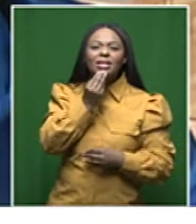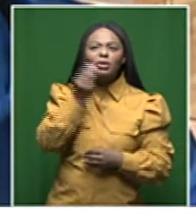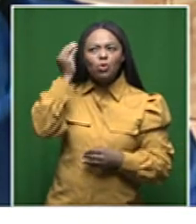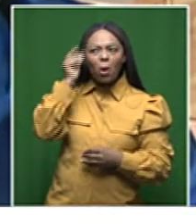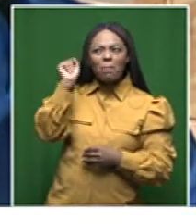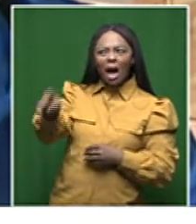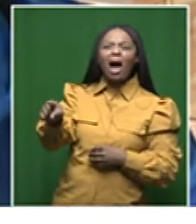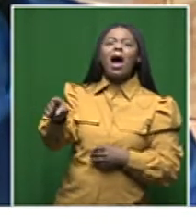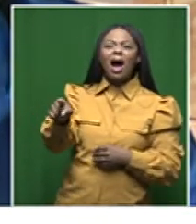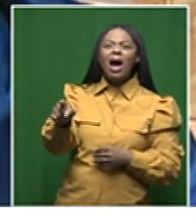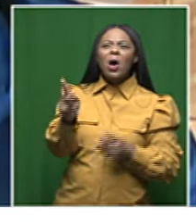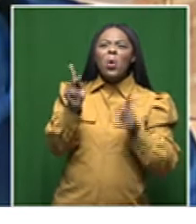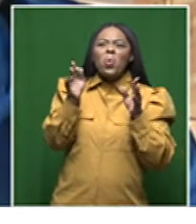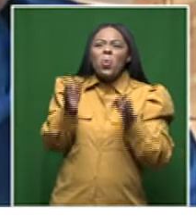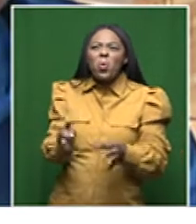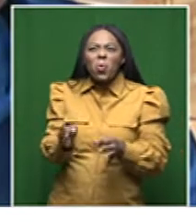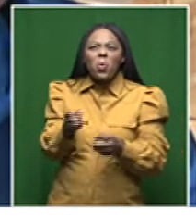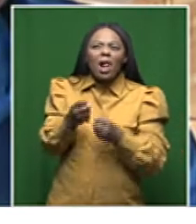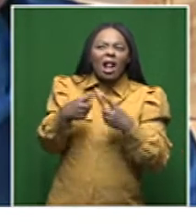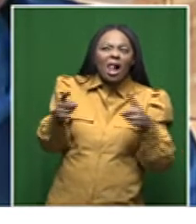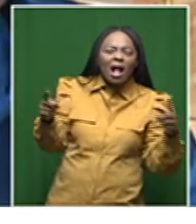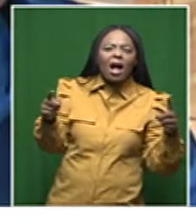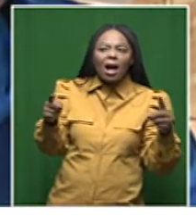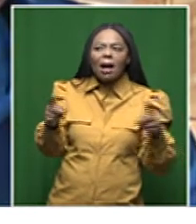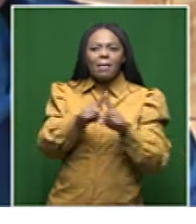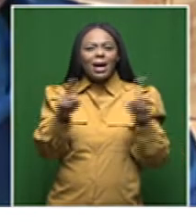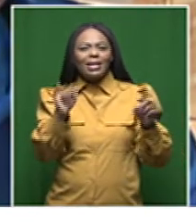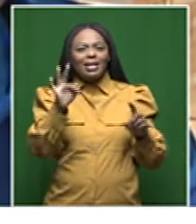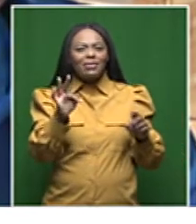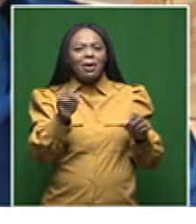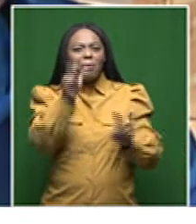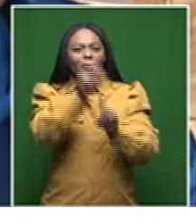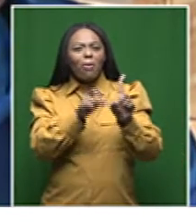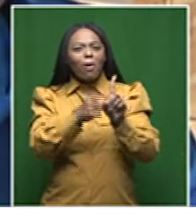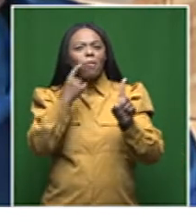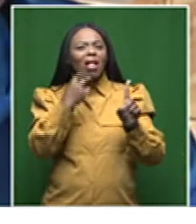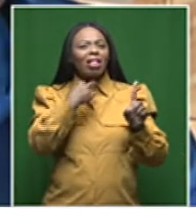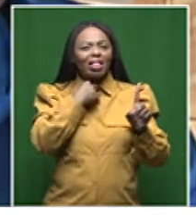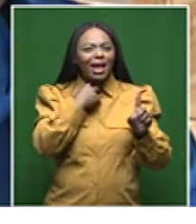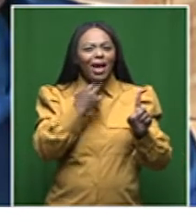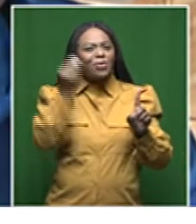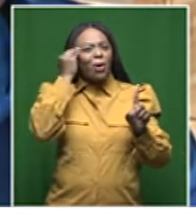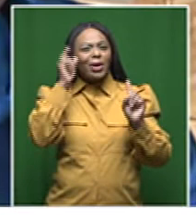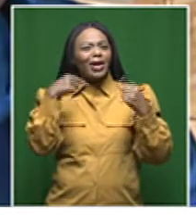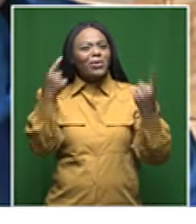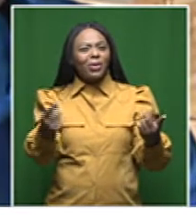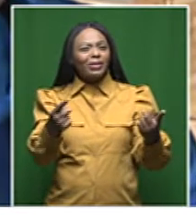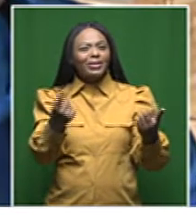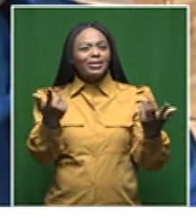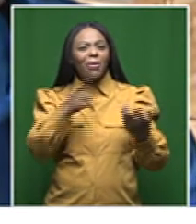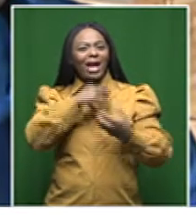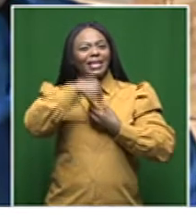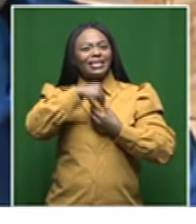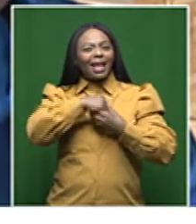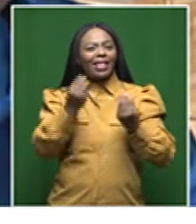that point them towards that sort of diagnosis, versus with things such as infertility, you won't know until you're trying for a child. So what should men and women look